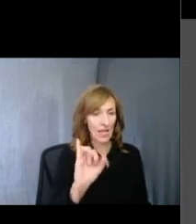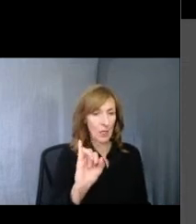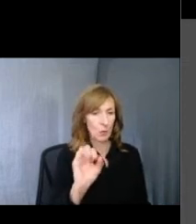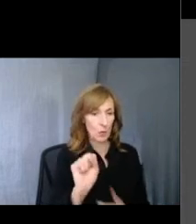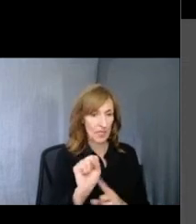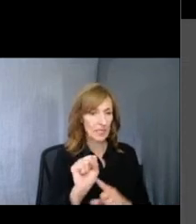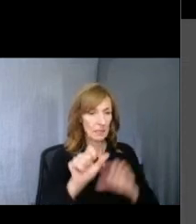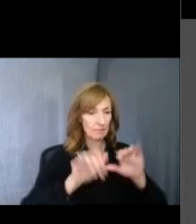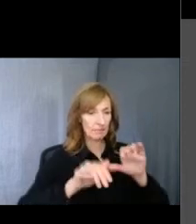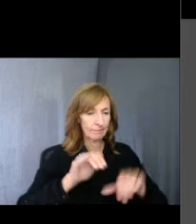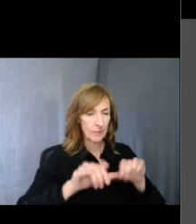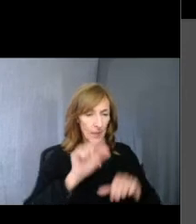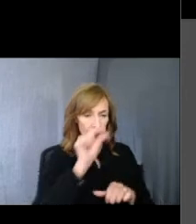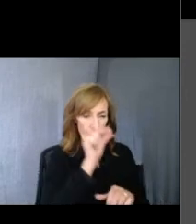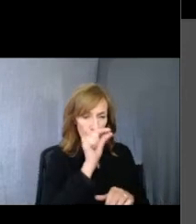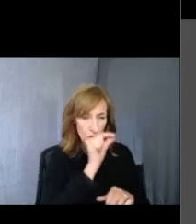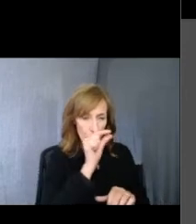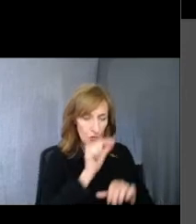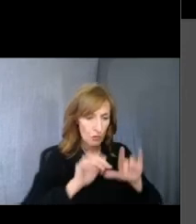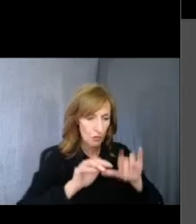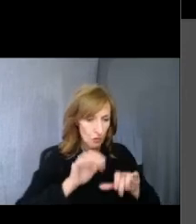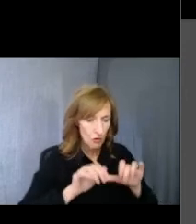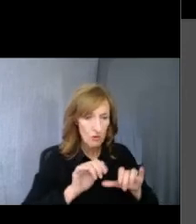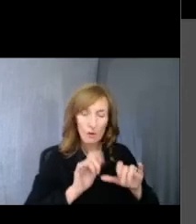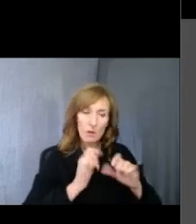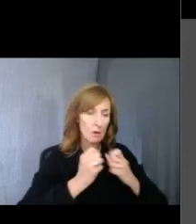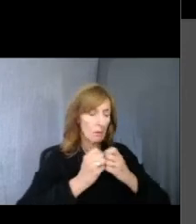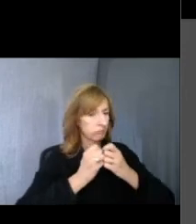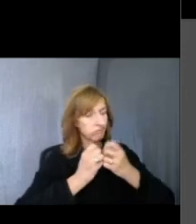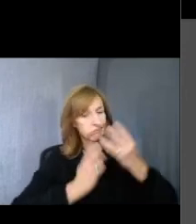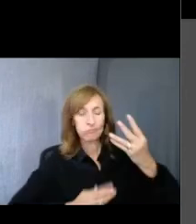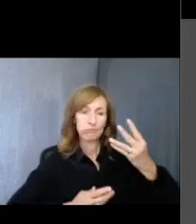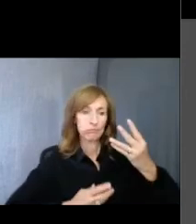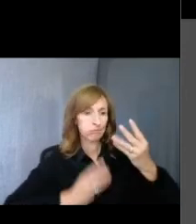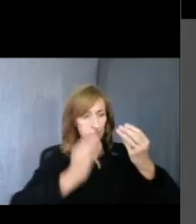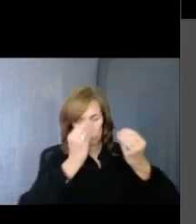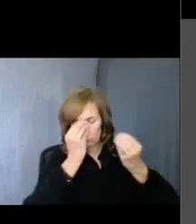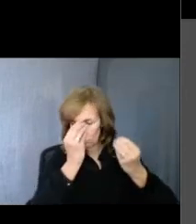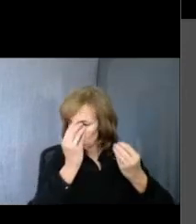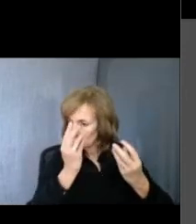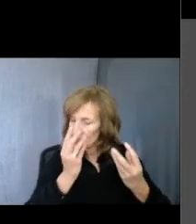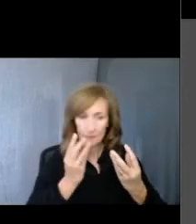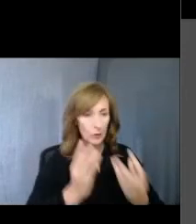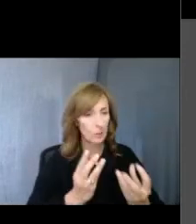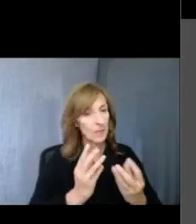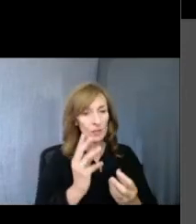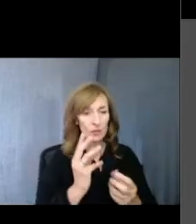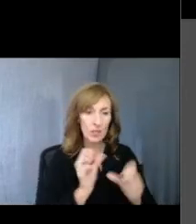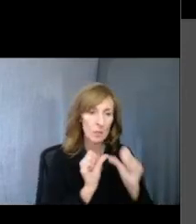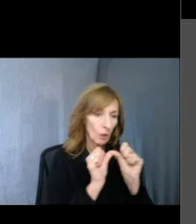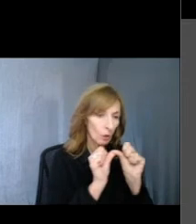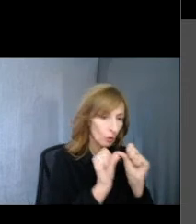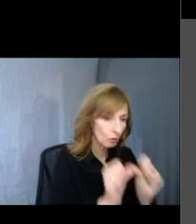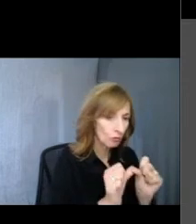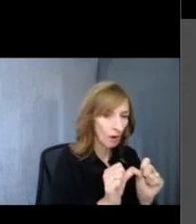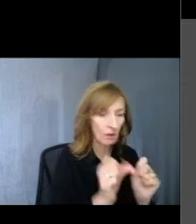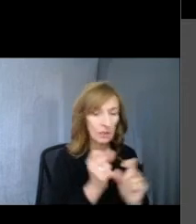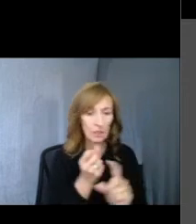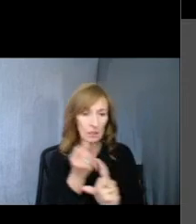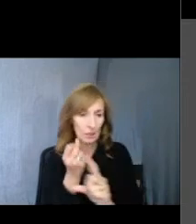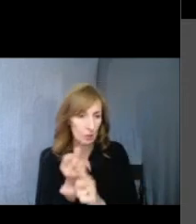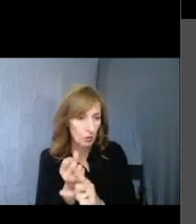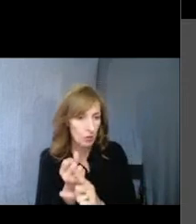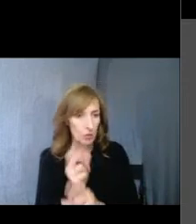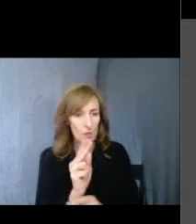kidney injury to chronic kidney injury. They talk about dogs, they talk about cats, they talk about what the literature is, they talk about